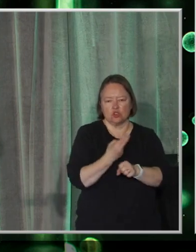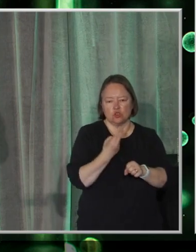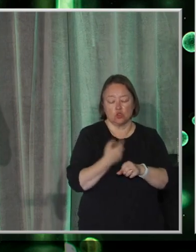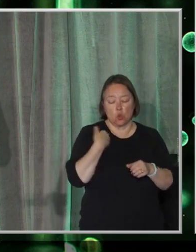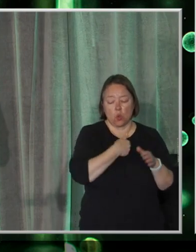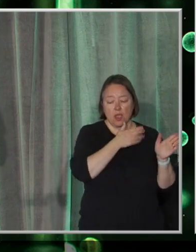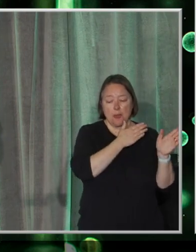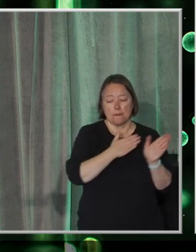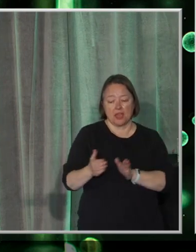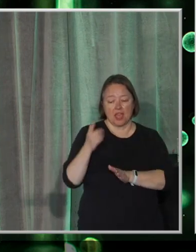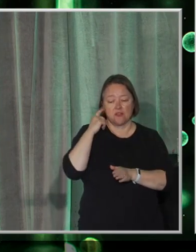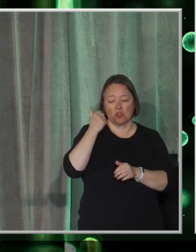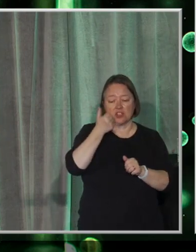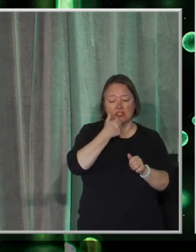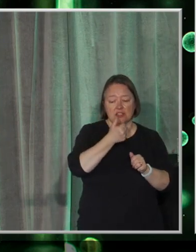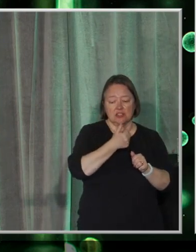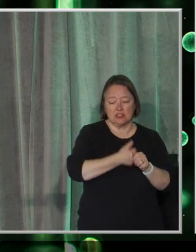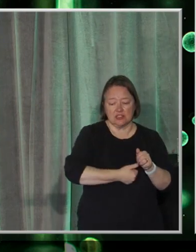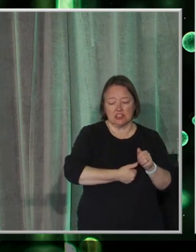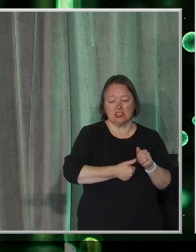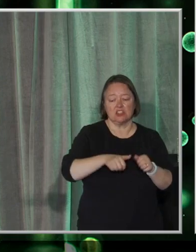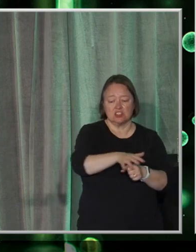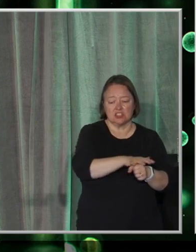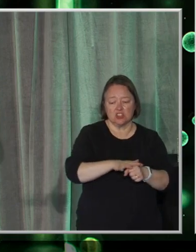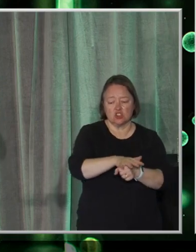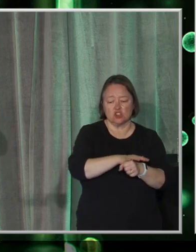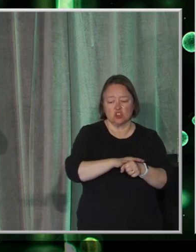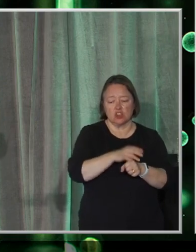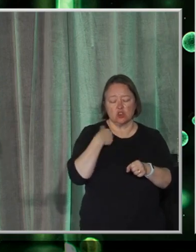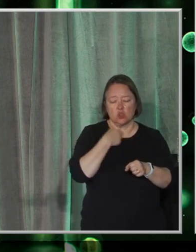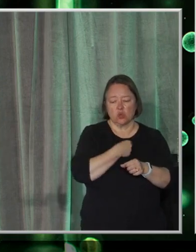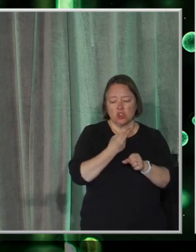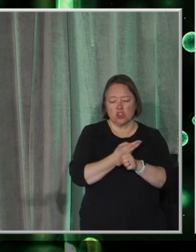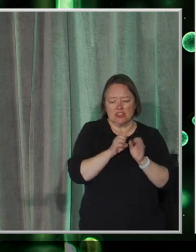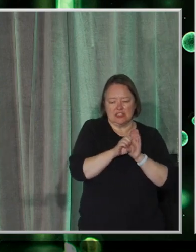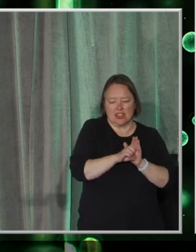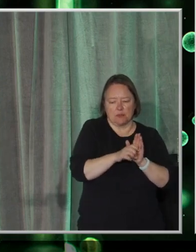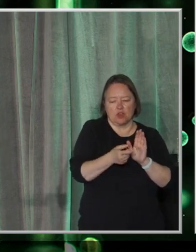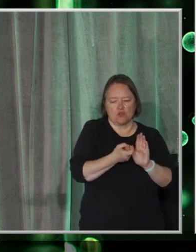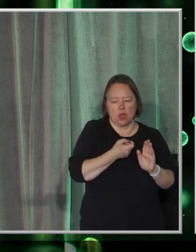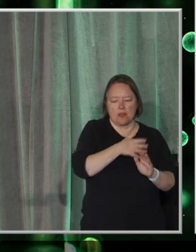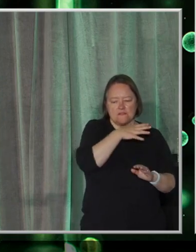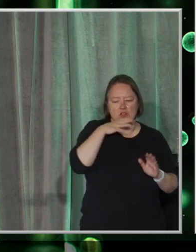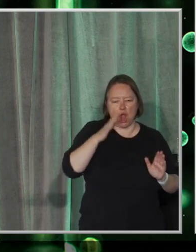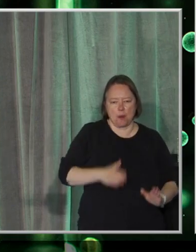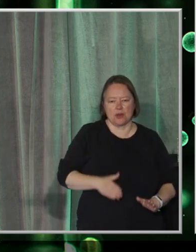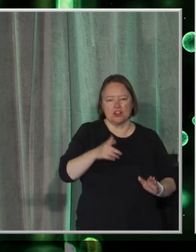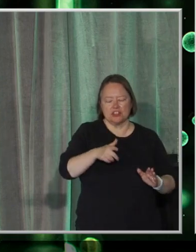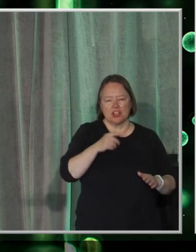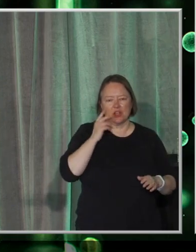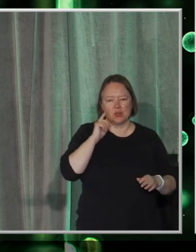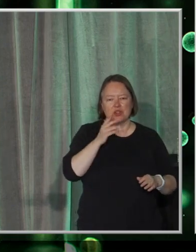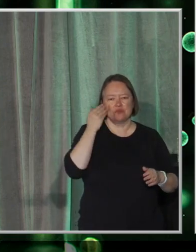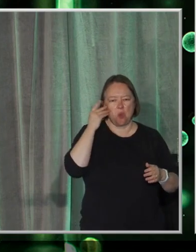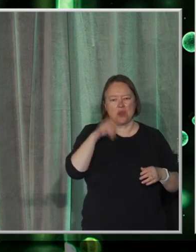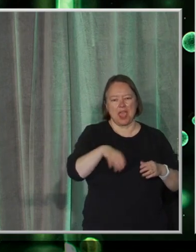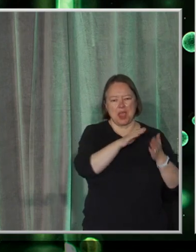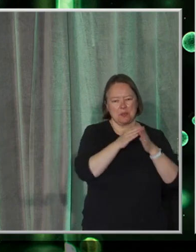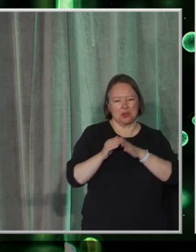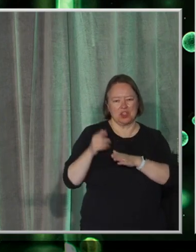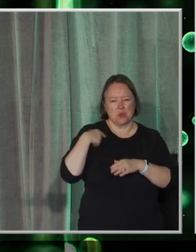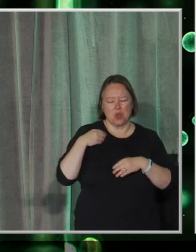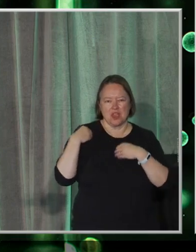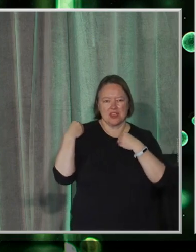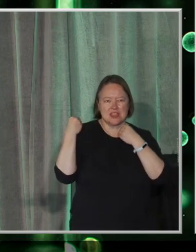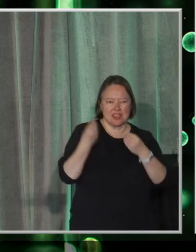plan for each like district that we are going into, we take like the sample farmers, the farmers that are really known in that community, and we shall give